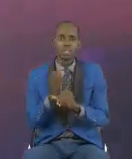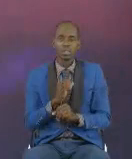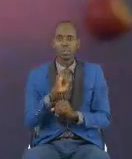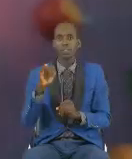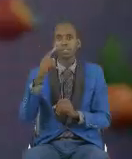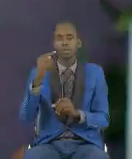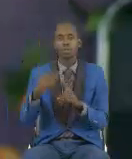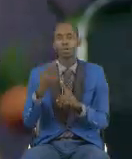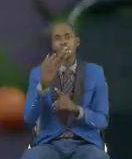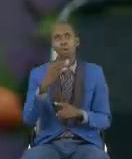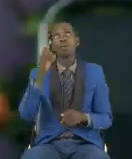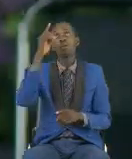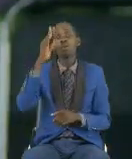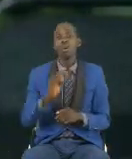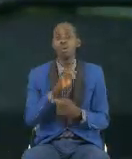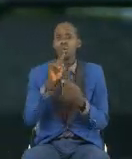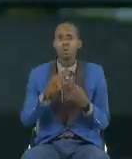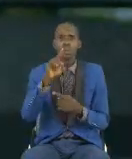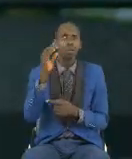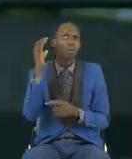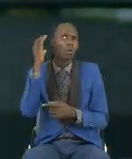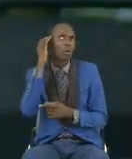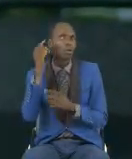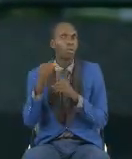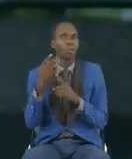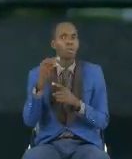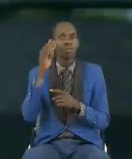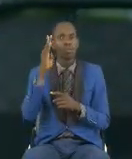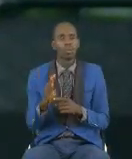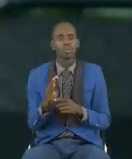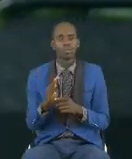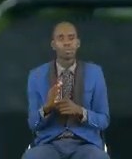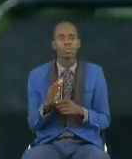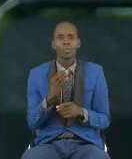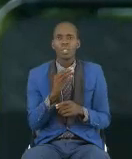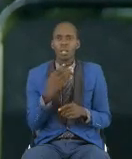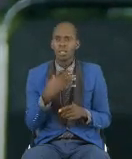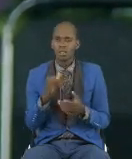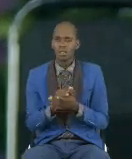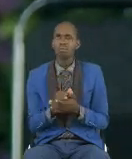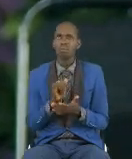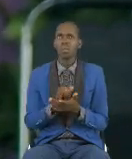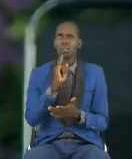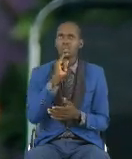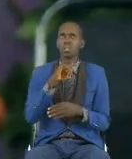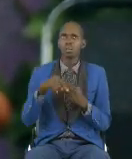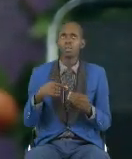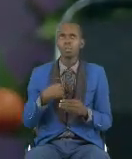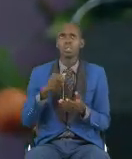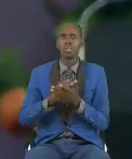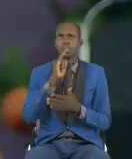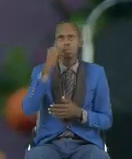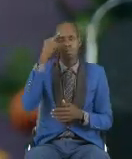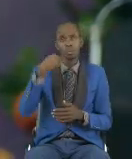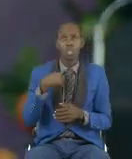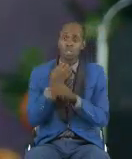of God. When you hear the word of God about any subject and you say, that's me. That's for me. Salvation,